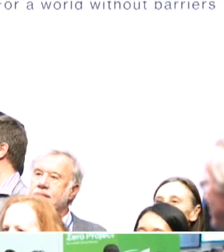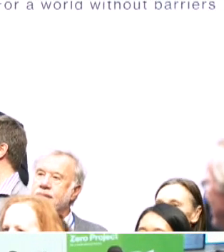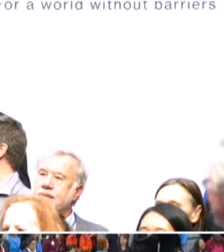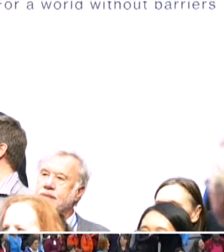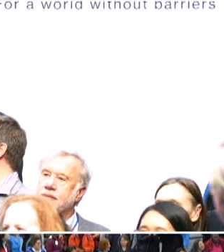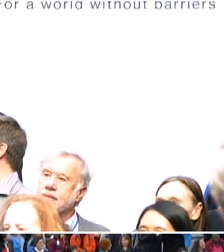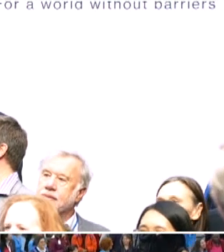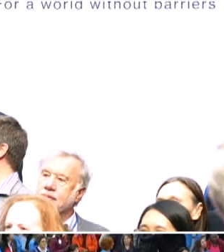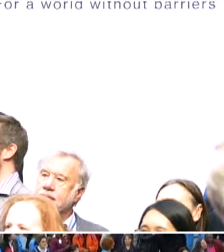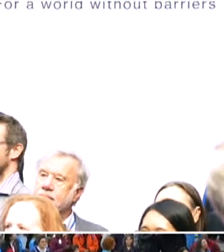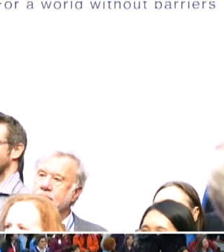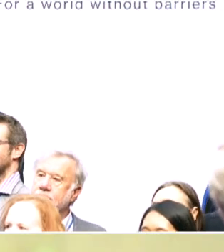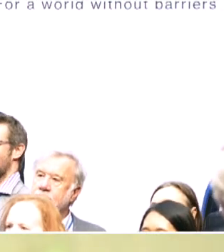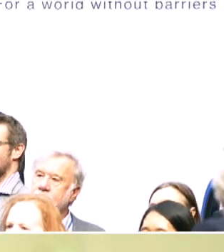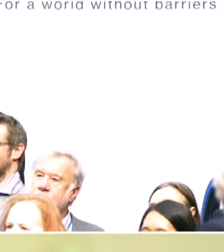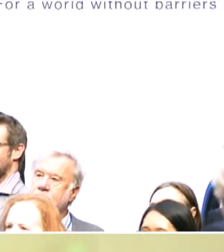Ready, everyone?